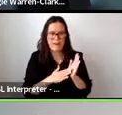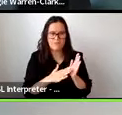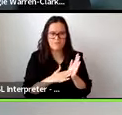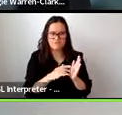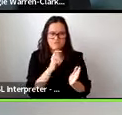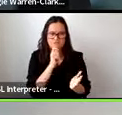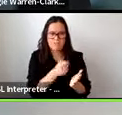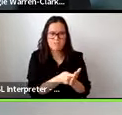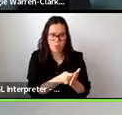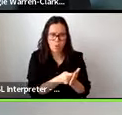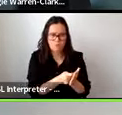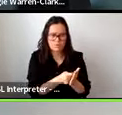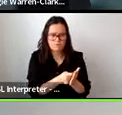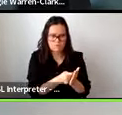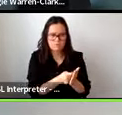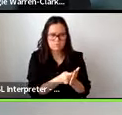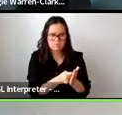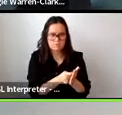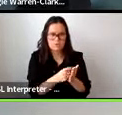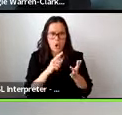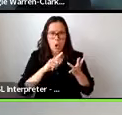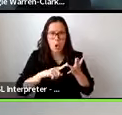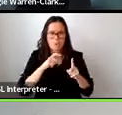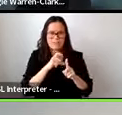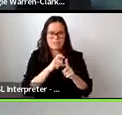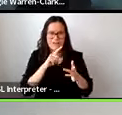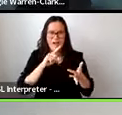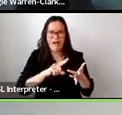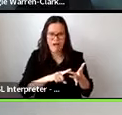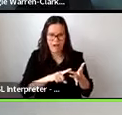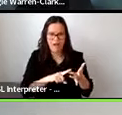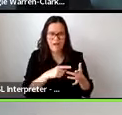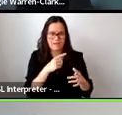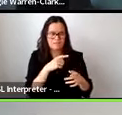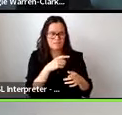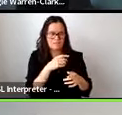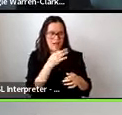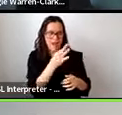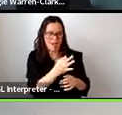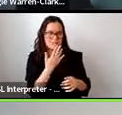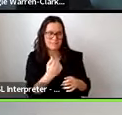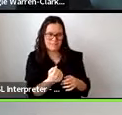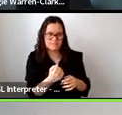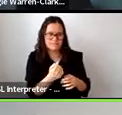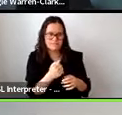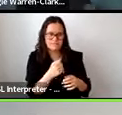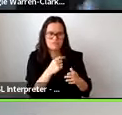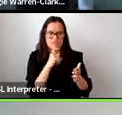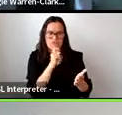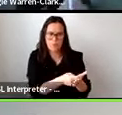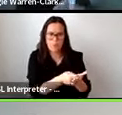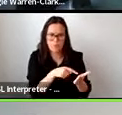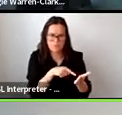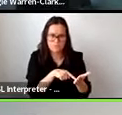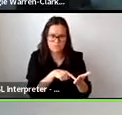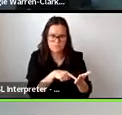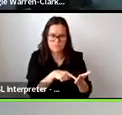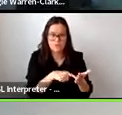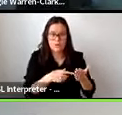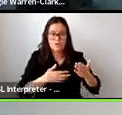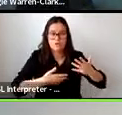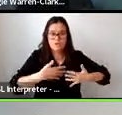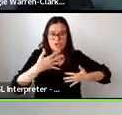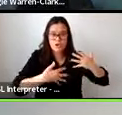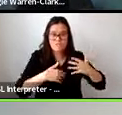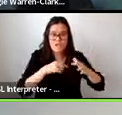for Disability Issues. It did a survey, and the report was excellent, covered